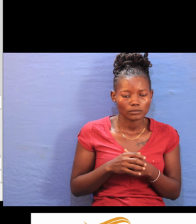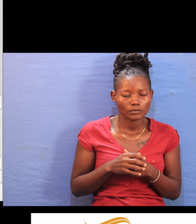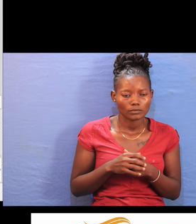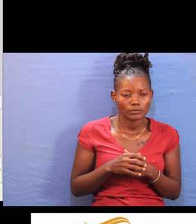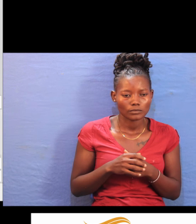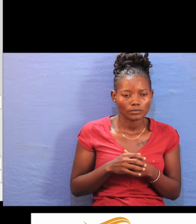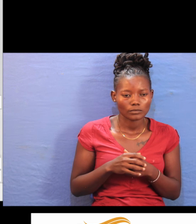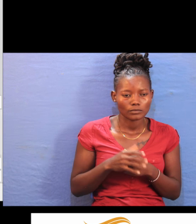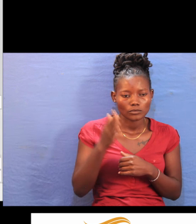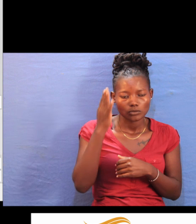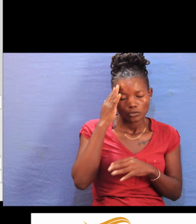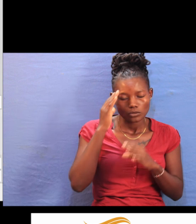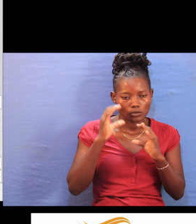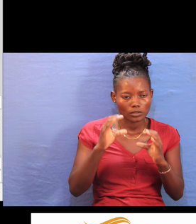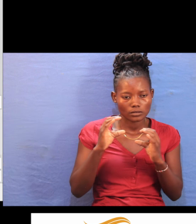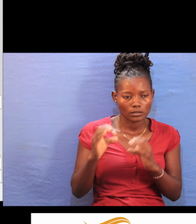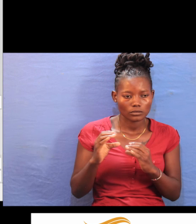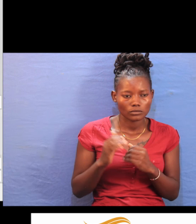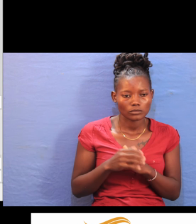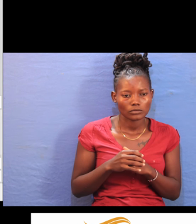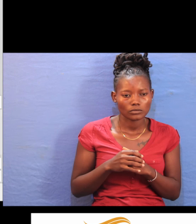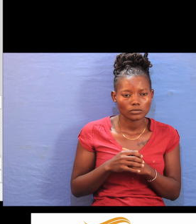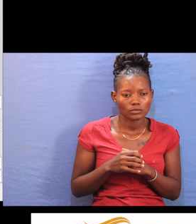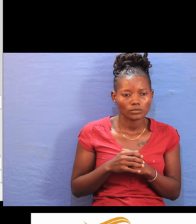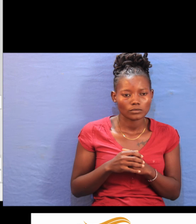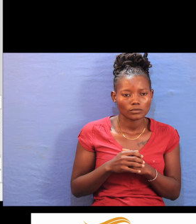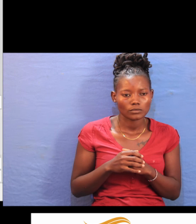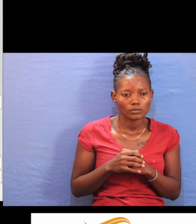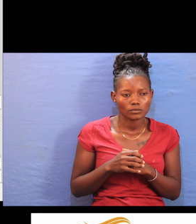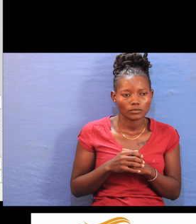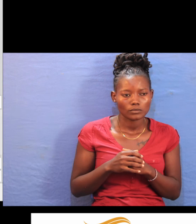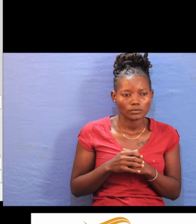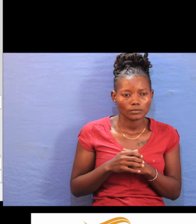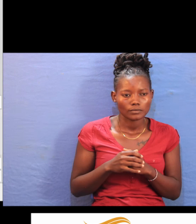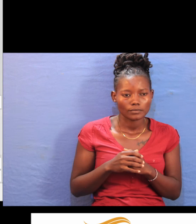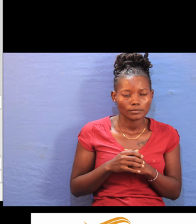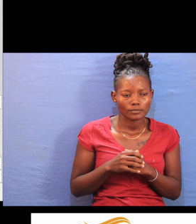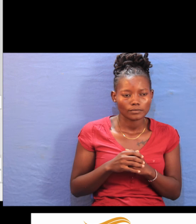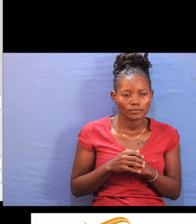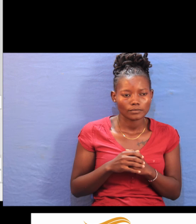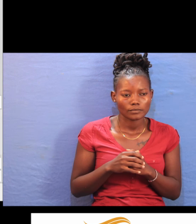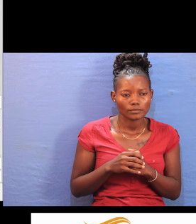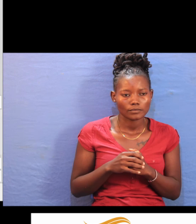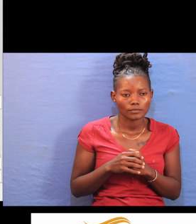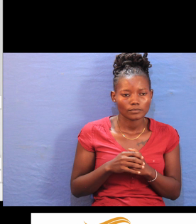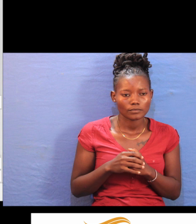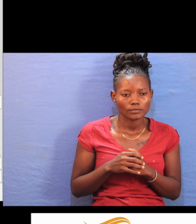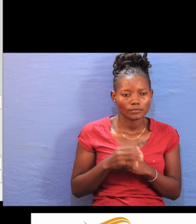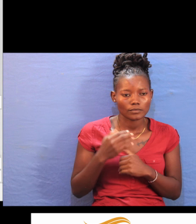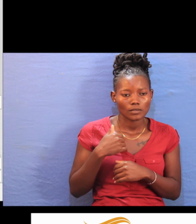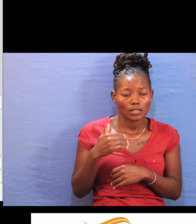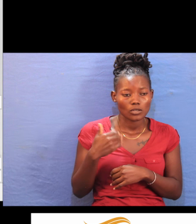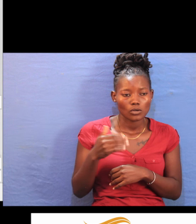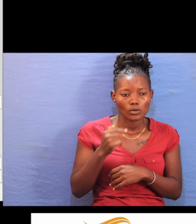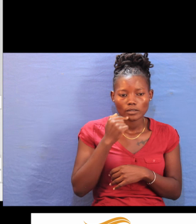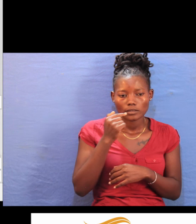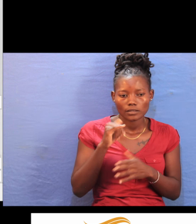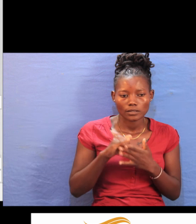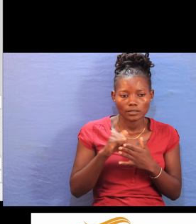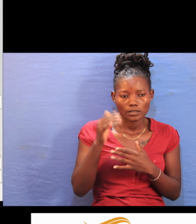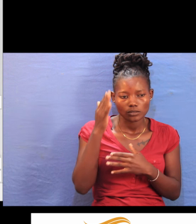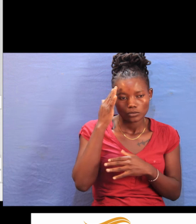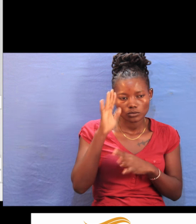maybe come in 2, maybe 3 times a week for 45 minutes. But you need to know that. That's